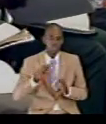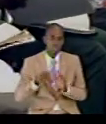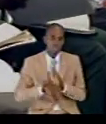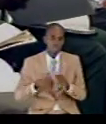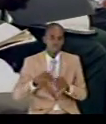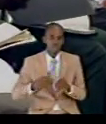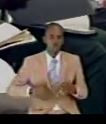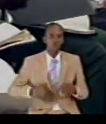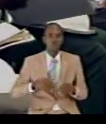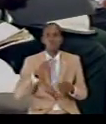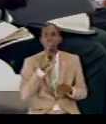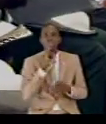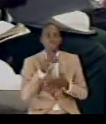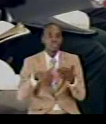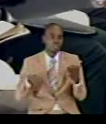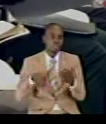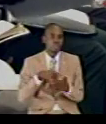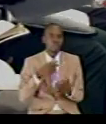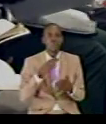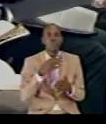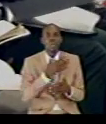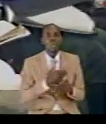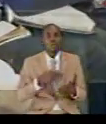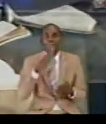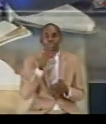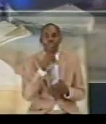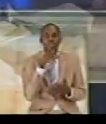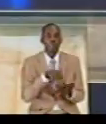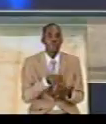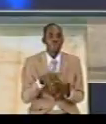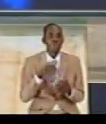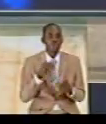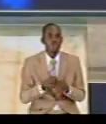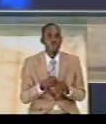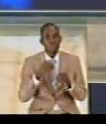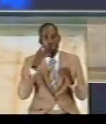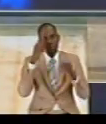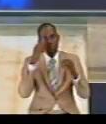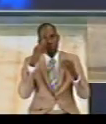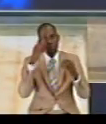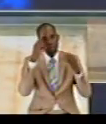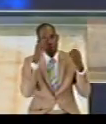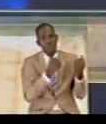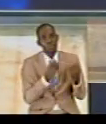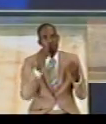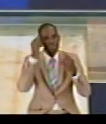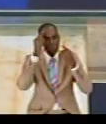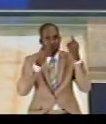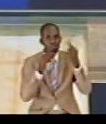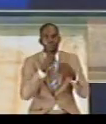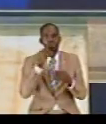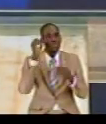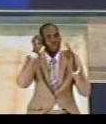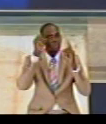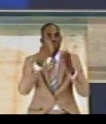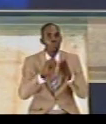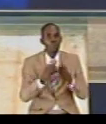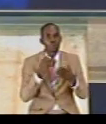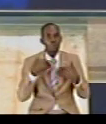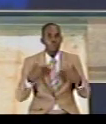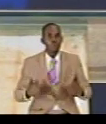weak in faith, he considered not his own body now dead, when he was